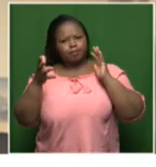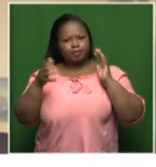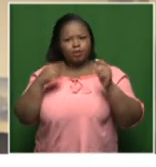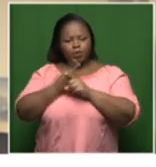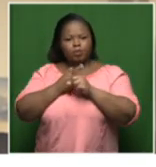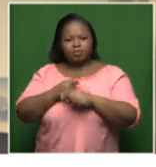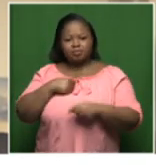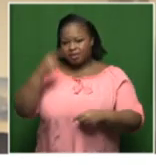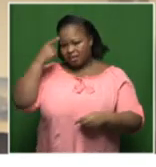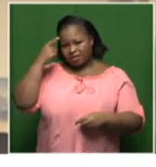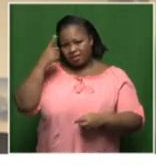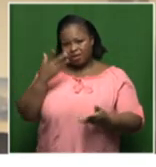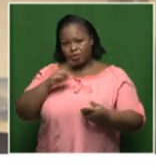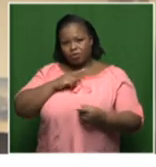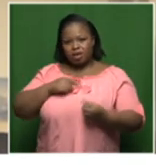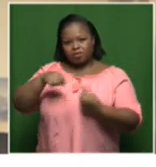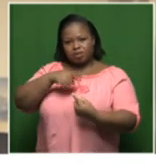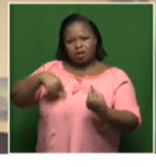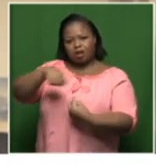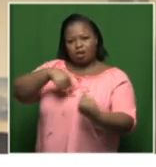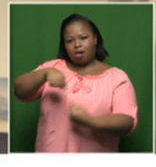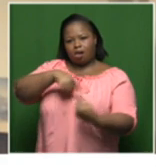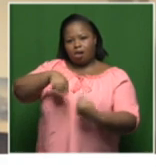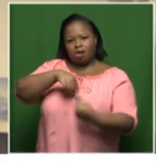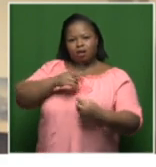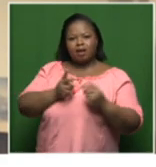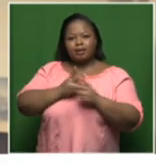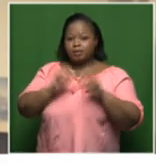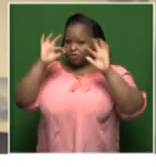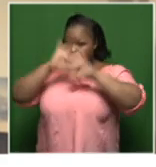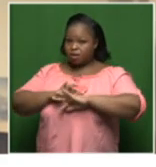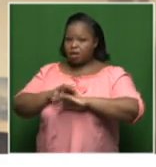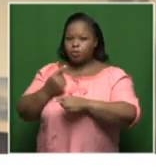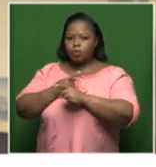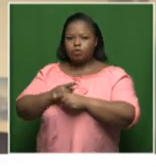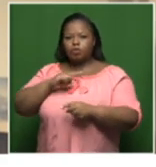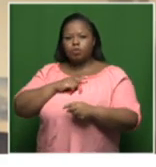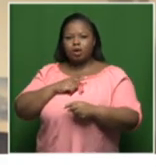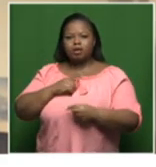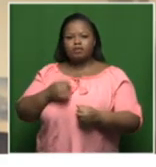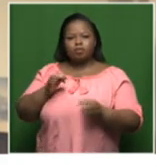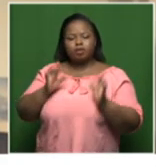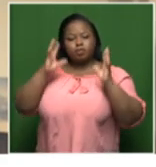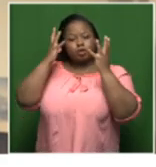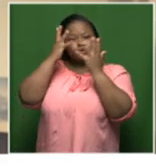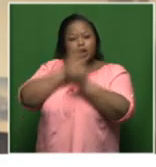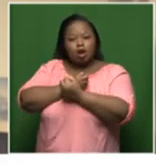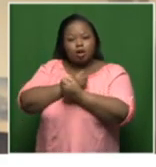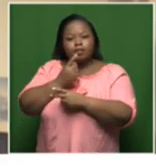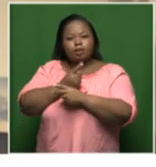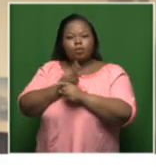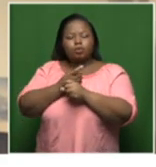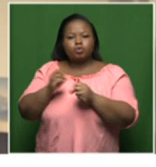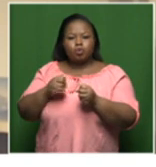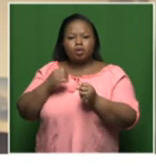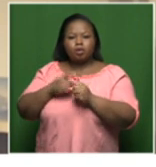And I think it was just from going around and around in circles, and then also running at night, because you're going from dark and then running into a